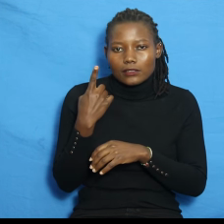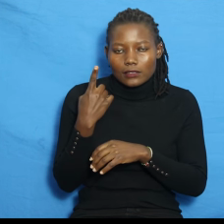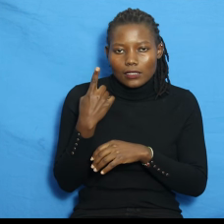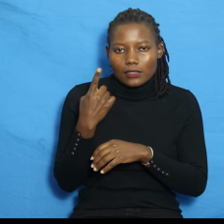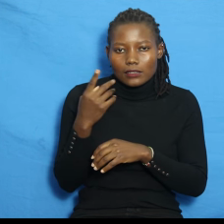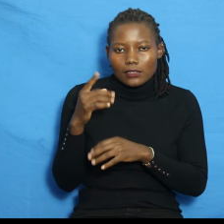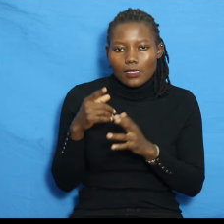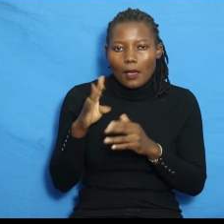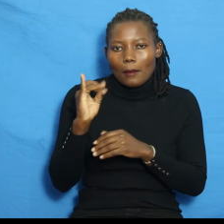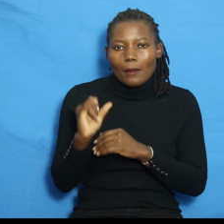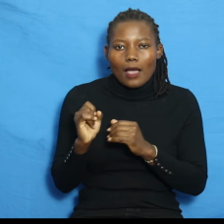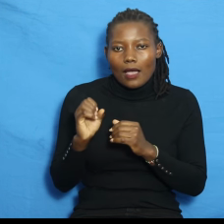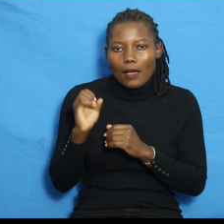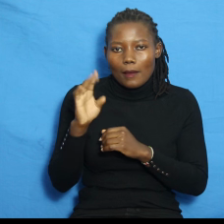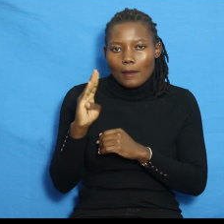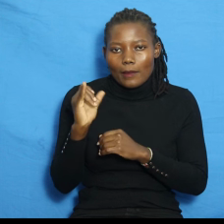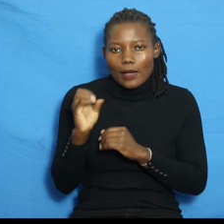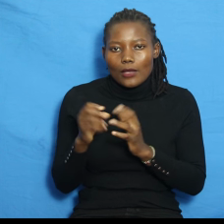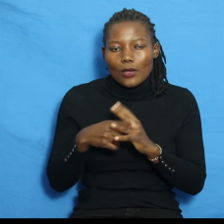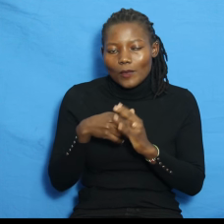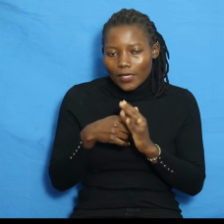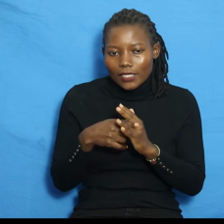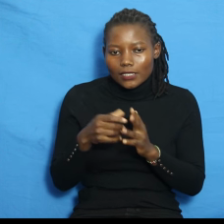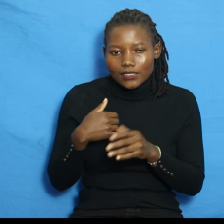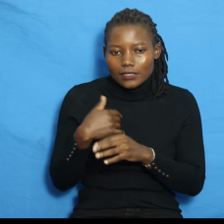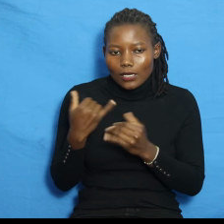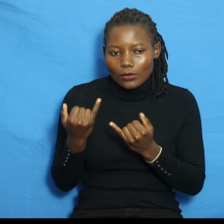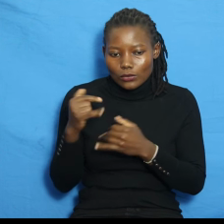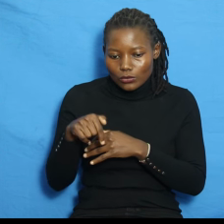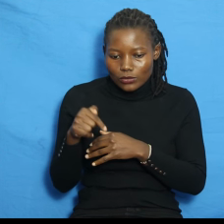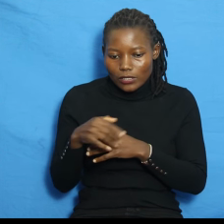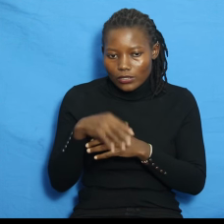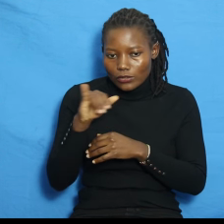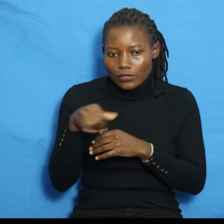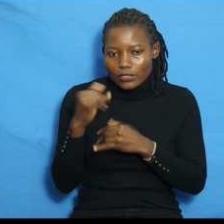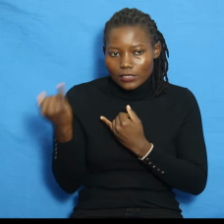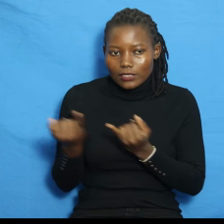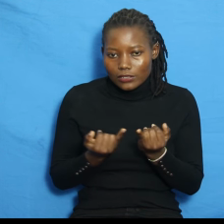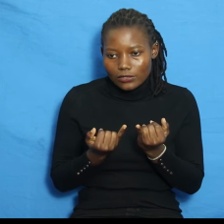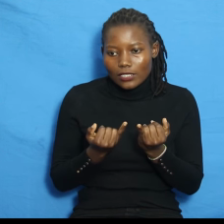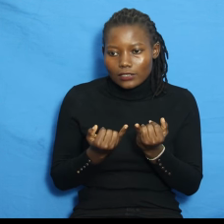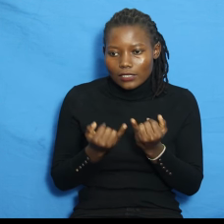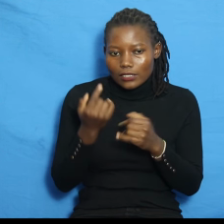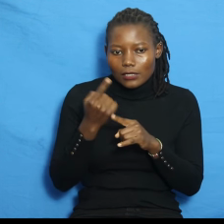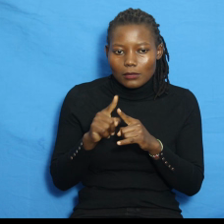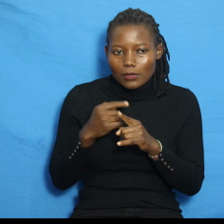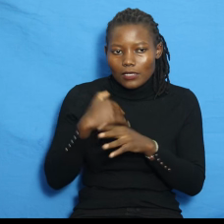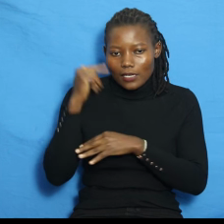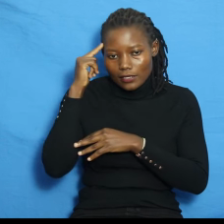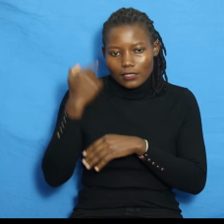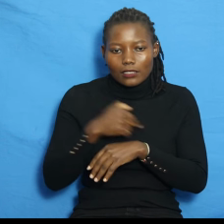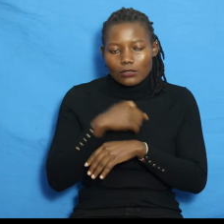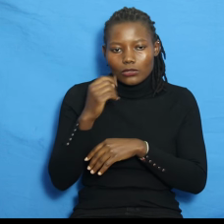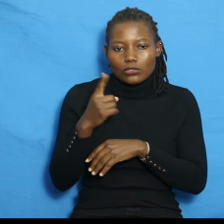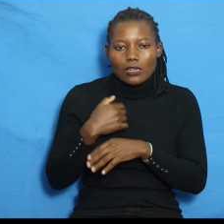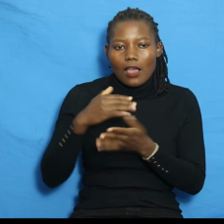of biomechanics if we just rush through. So I take it like today's was just an introductory, but I think we should